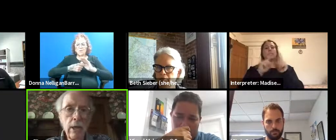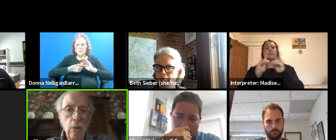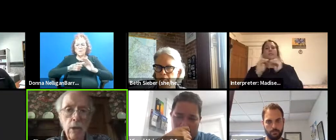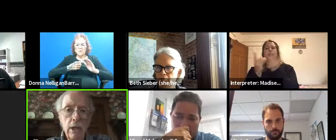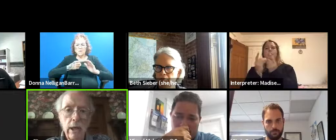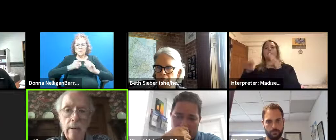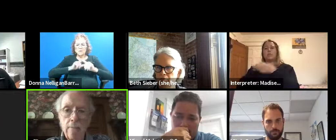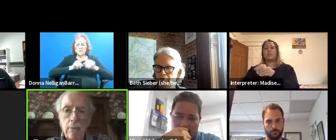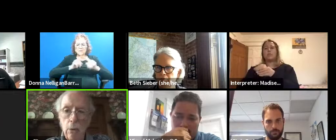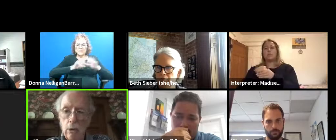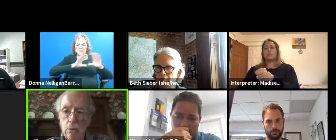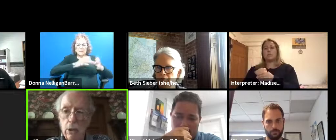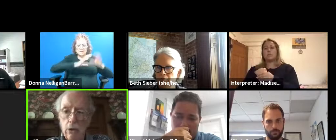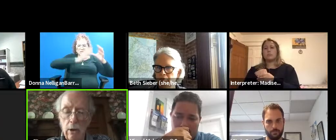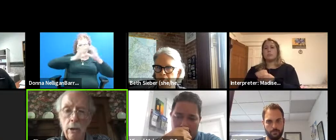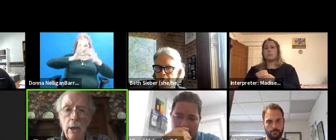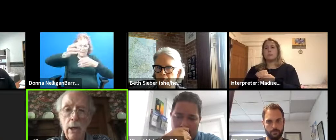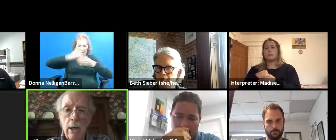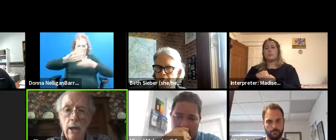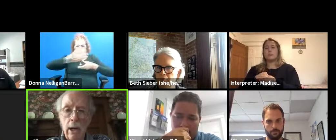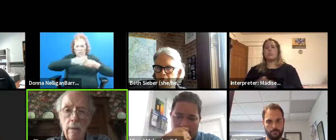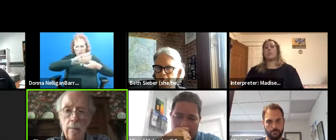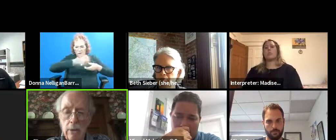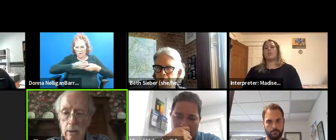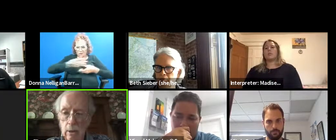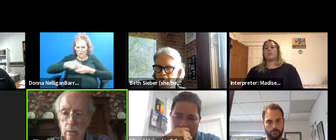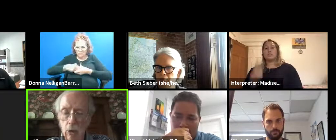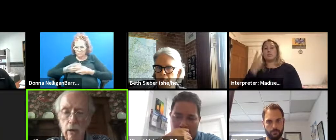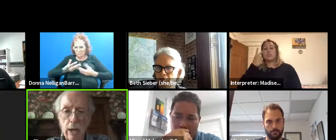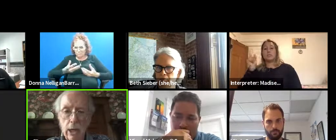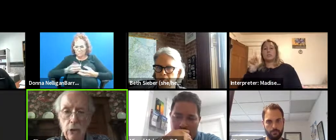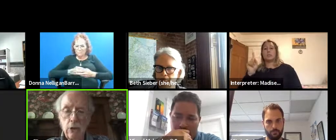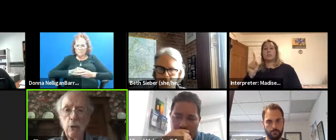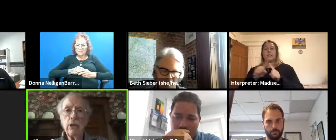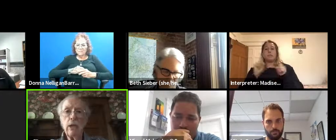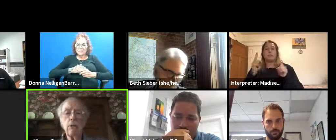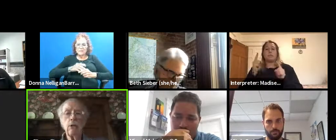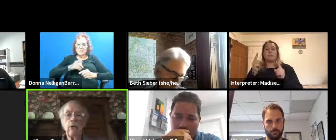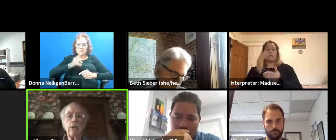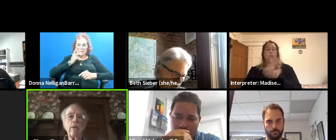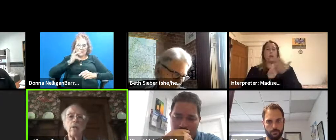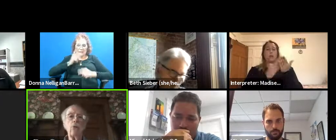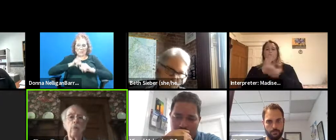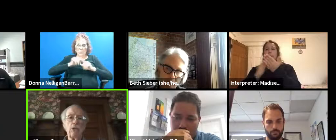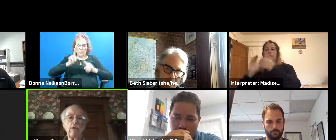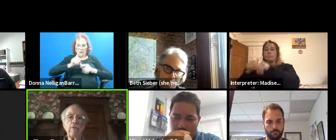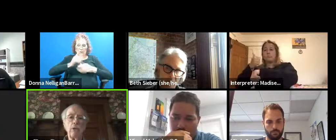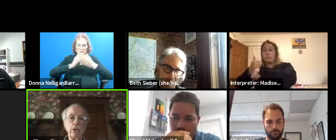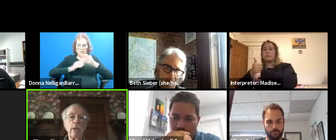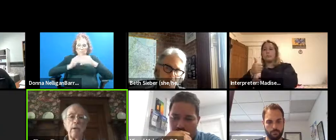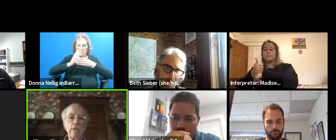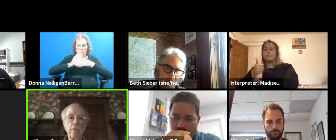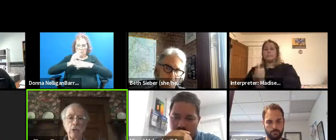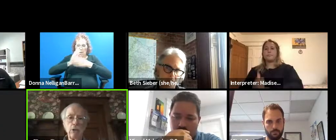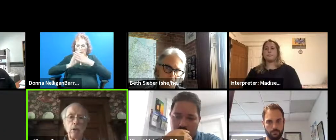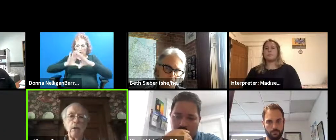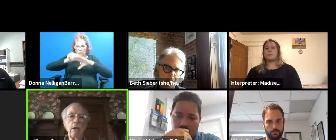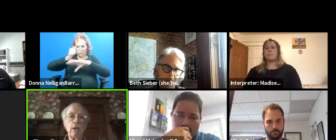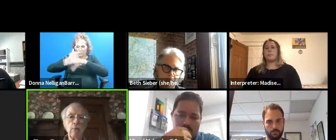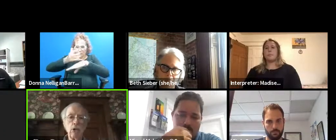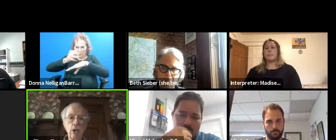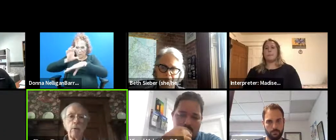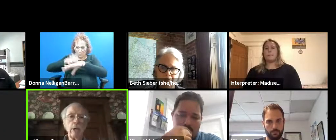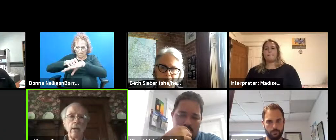where those points are. But the Board of Elections has always said it would cause them enormous difficulty if we